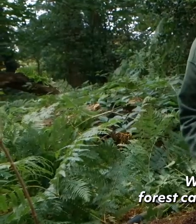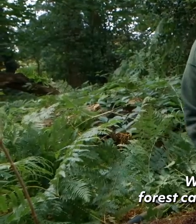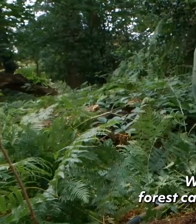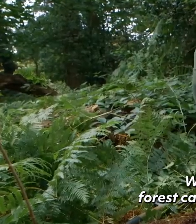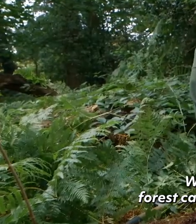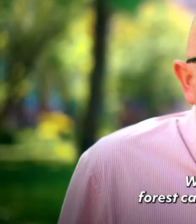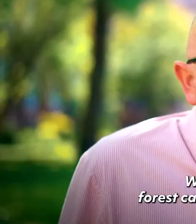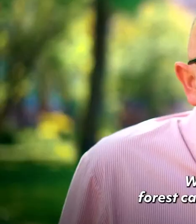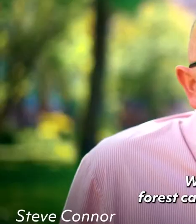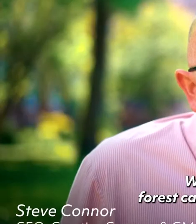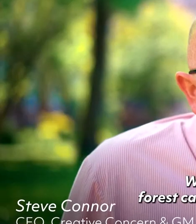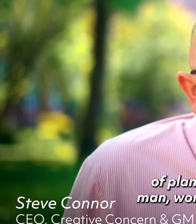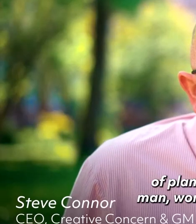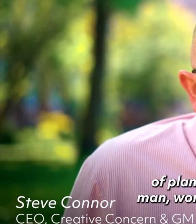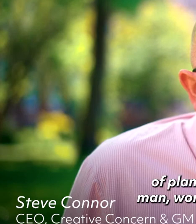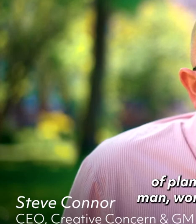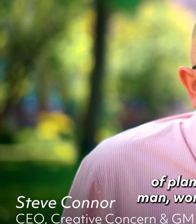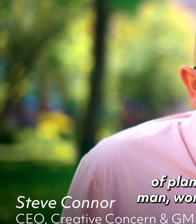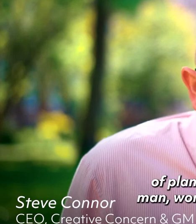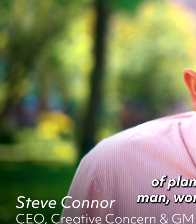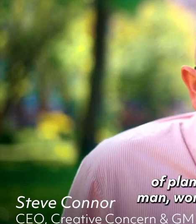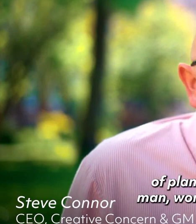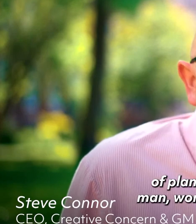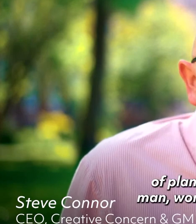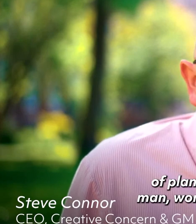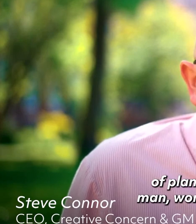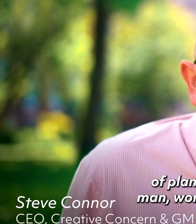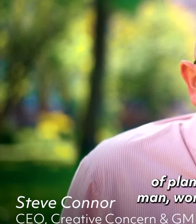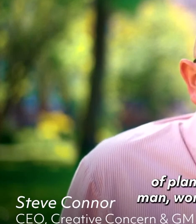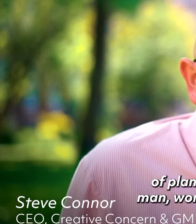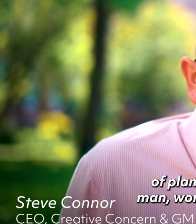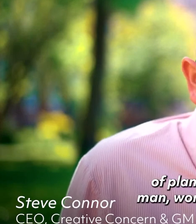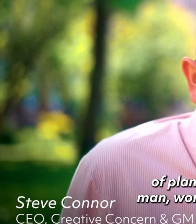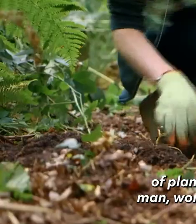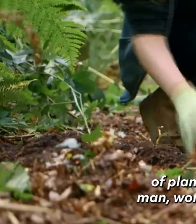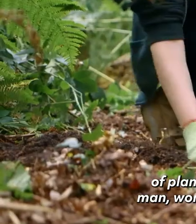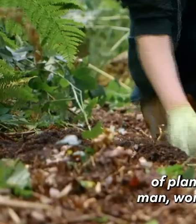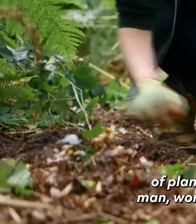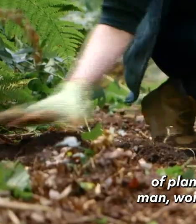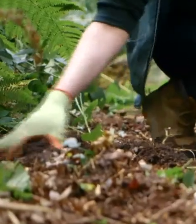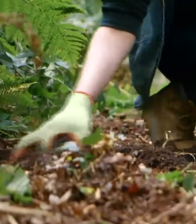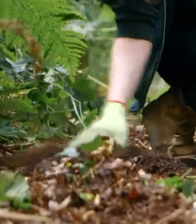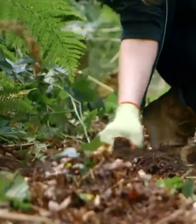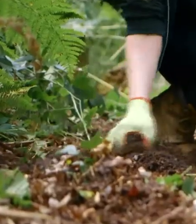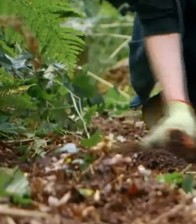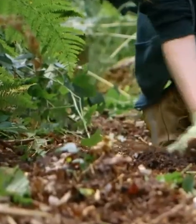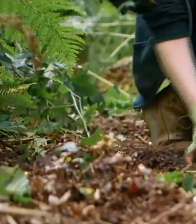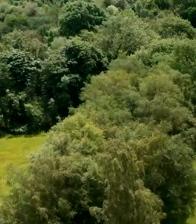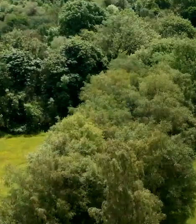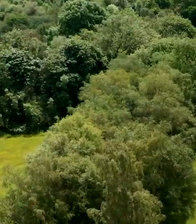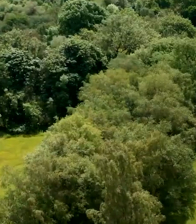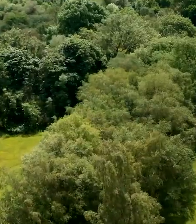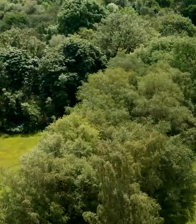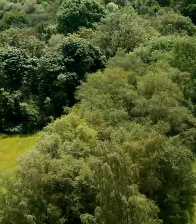called City of Trees, with their aim of planting a tree literally for every man, woman and child in the city region.